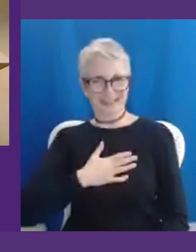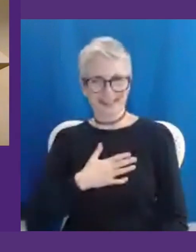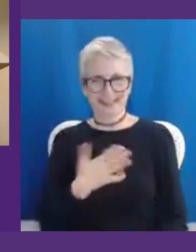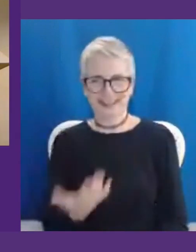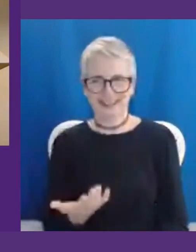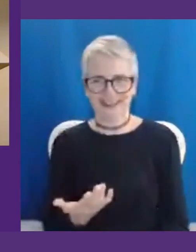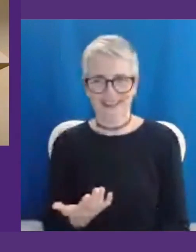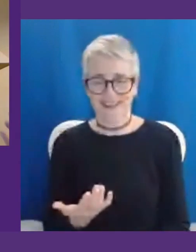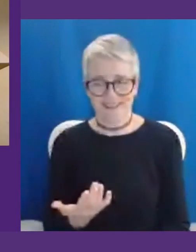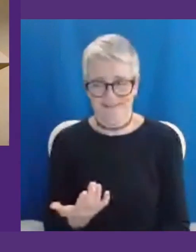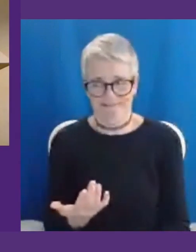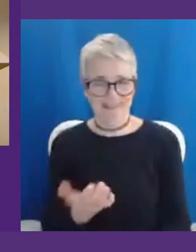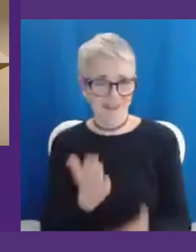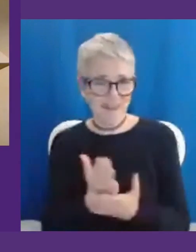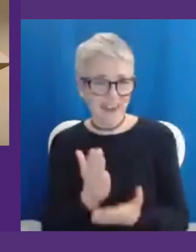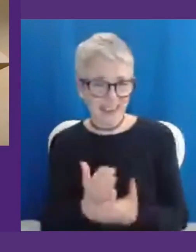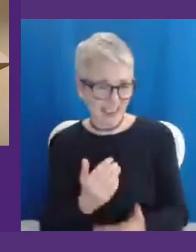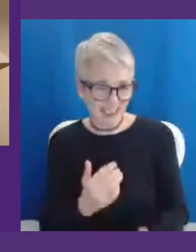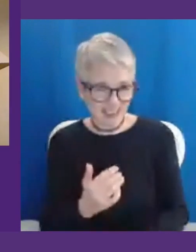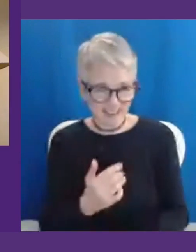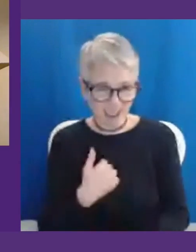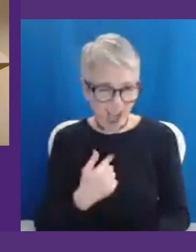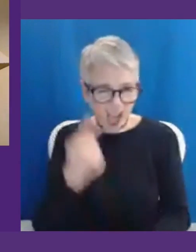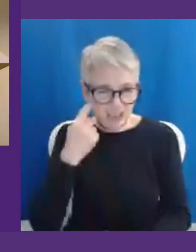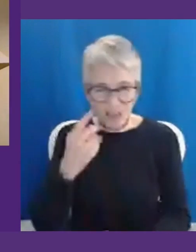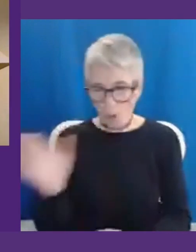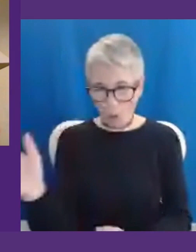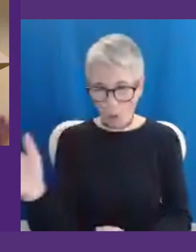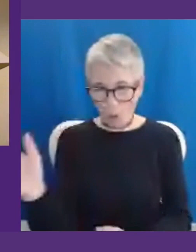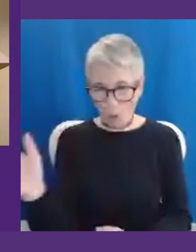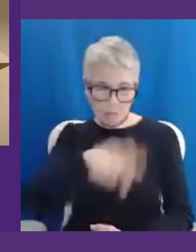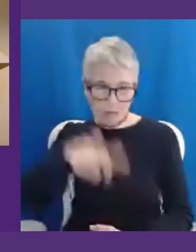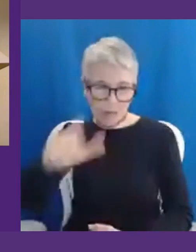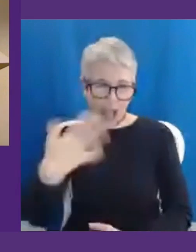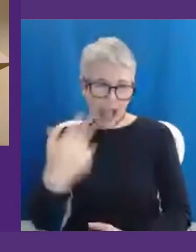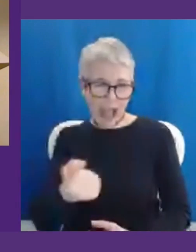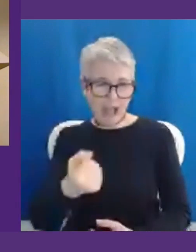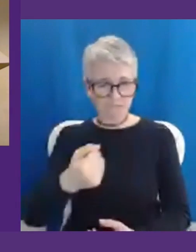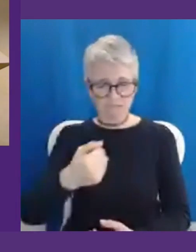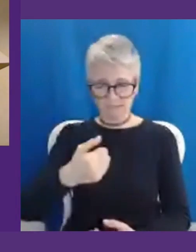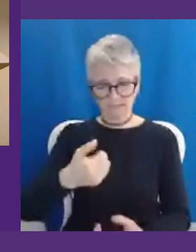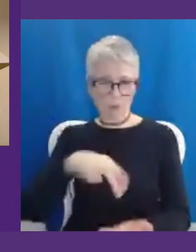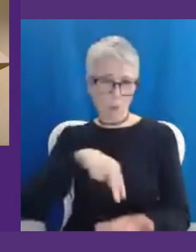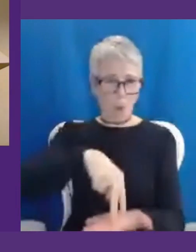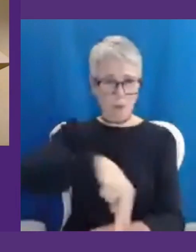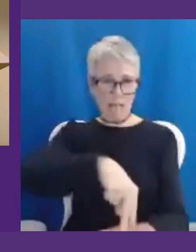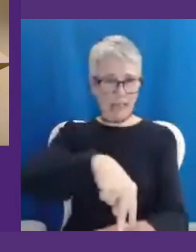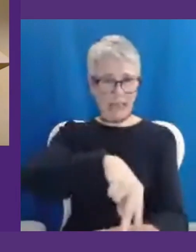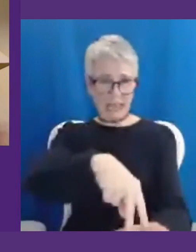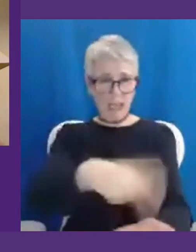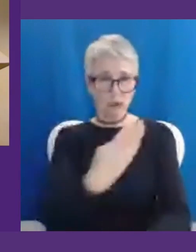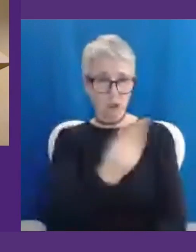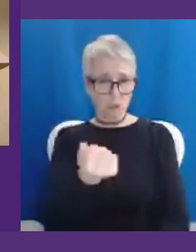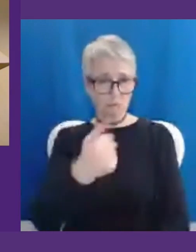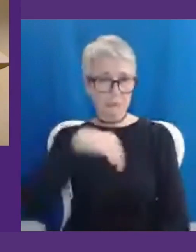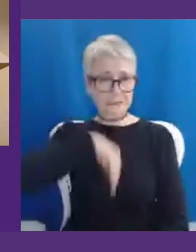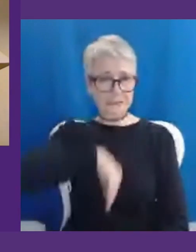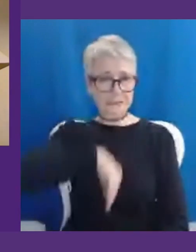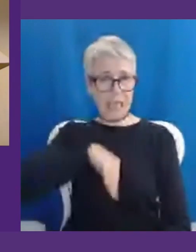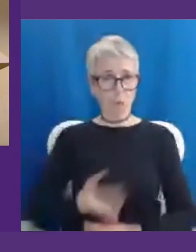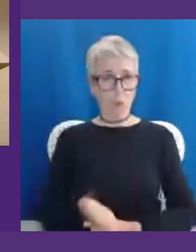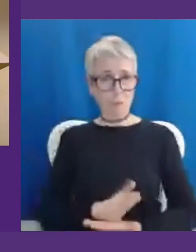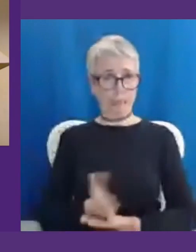think some people are physically wobbly like me, and other people are emotionally wobbly. And we're